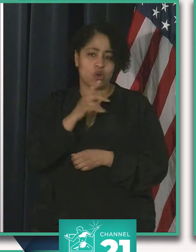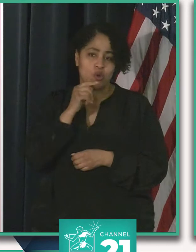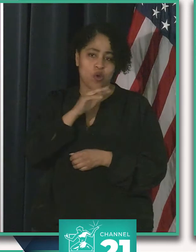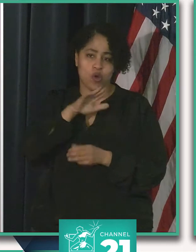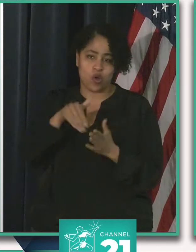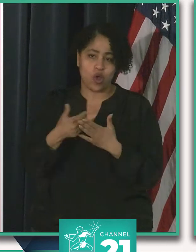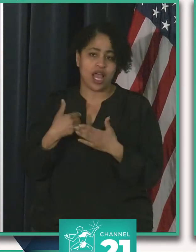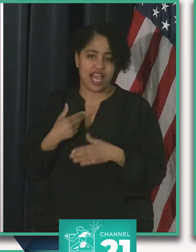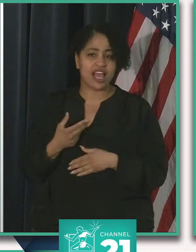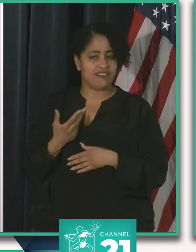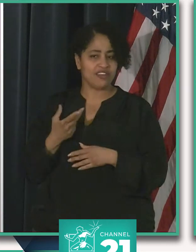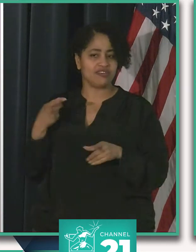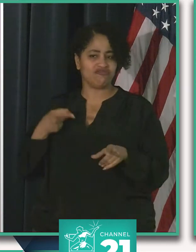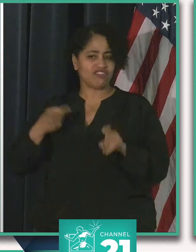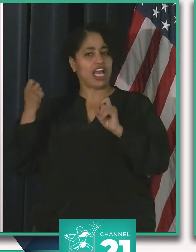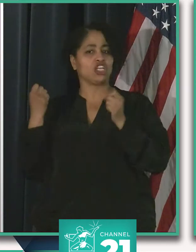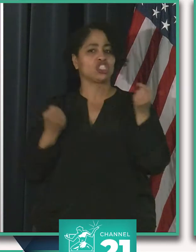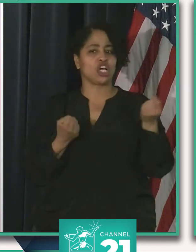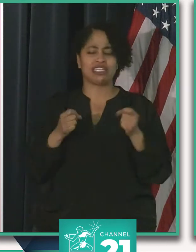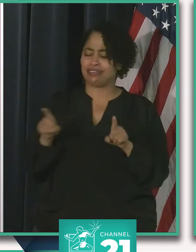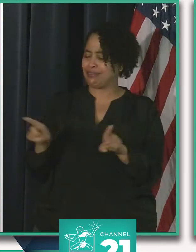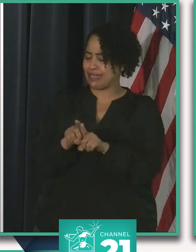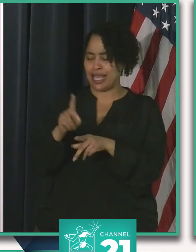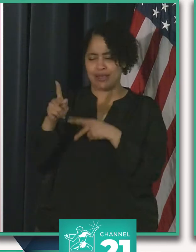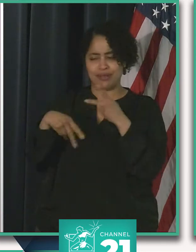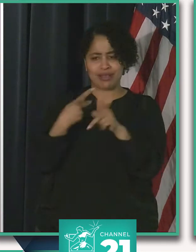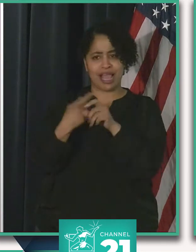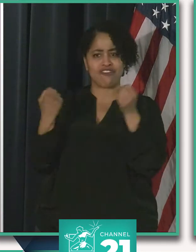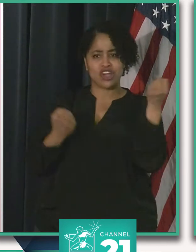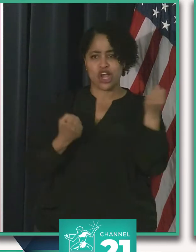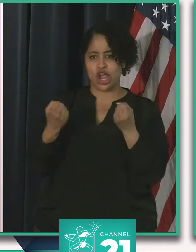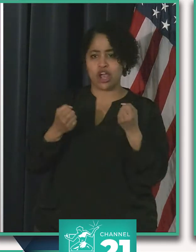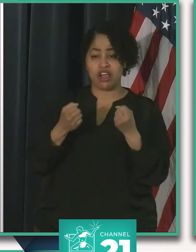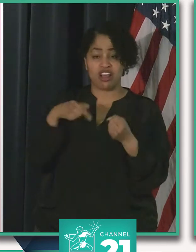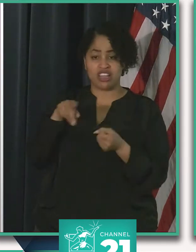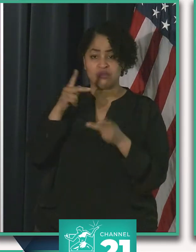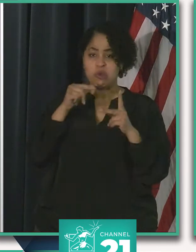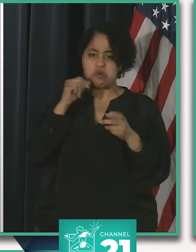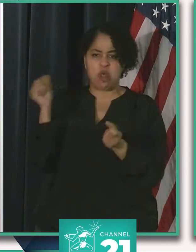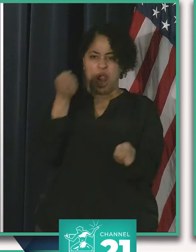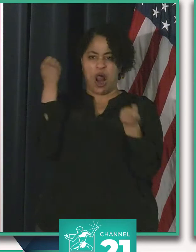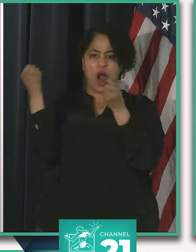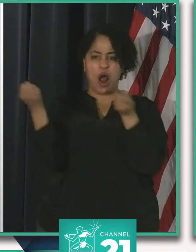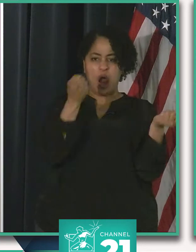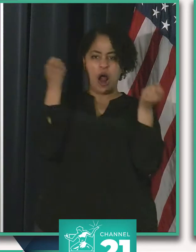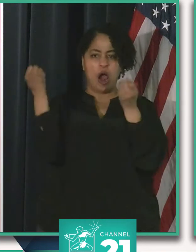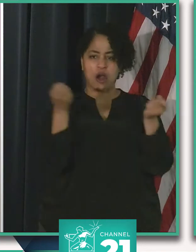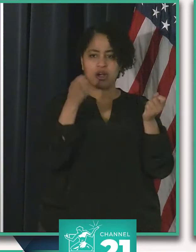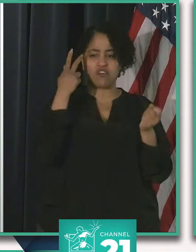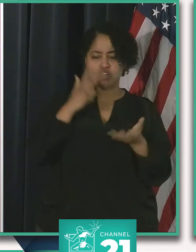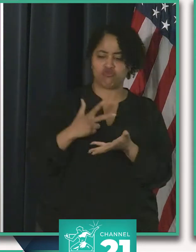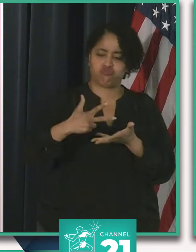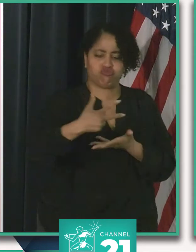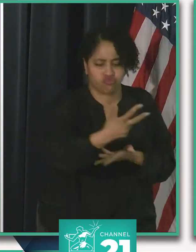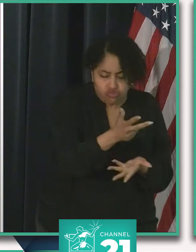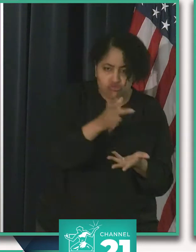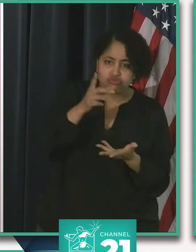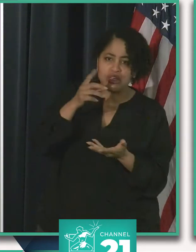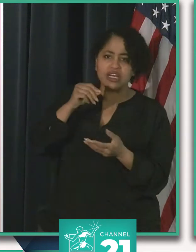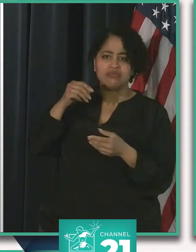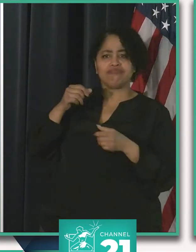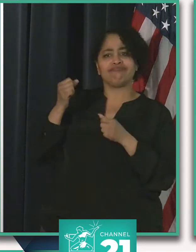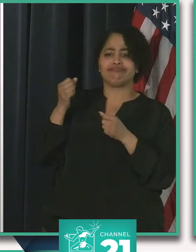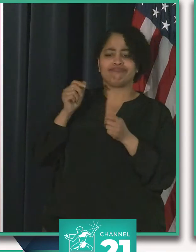all have high-performance vehicles, the same vehicles that these reckless drivers are using to drift, and I wanted to send a message